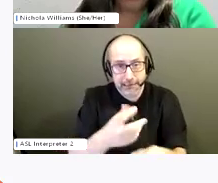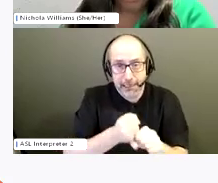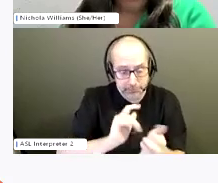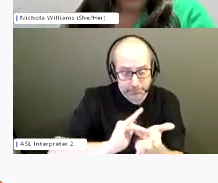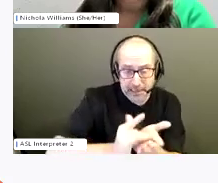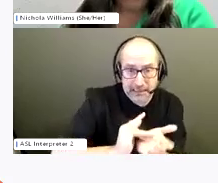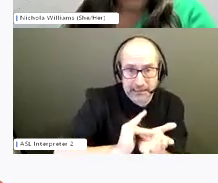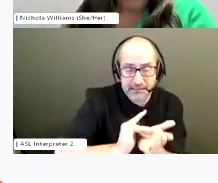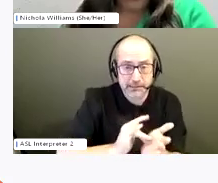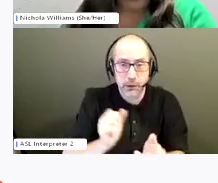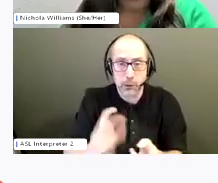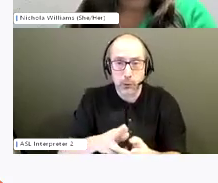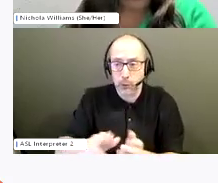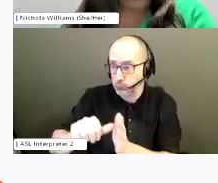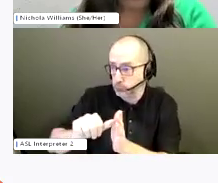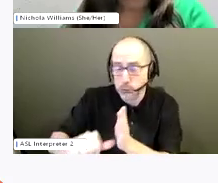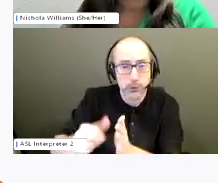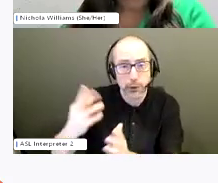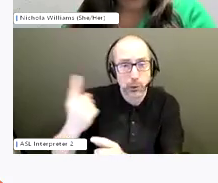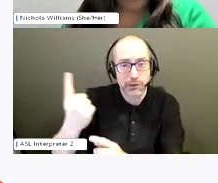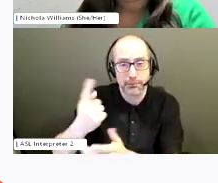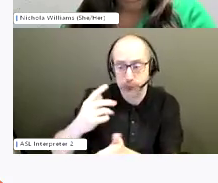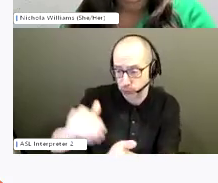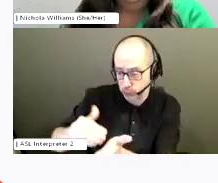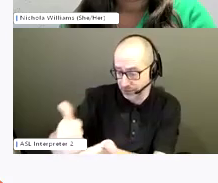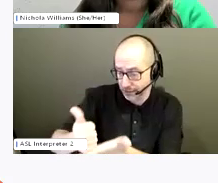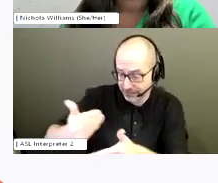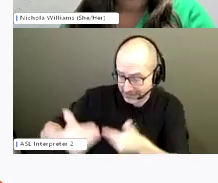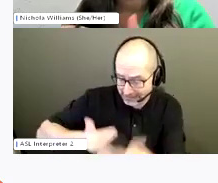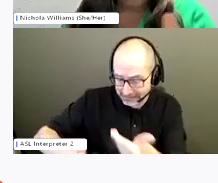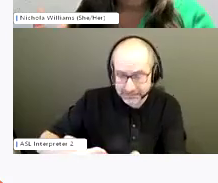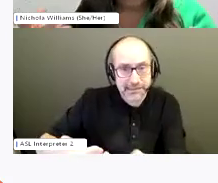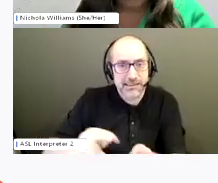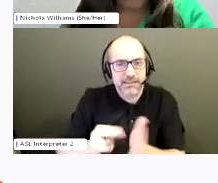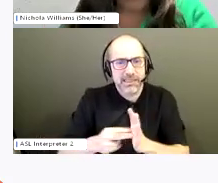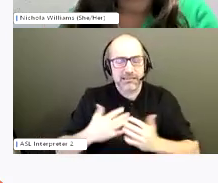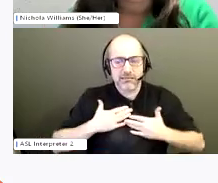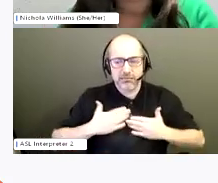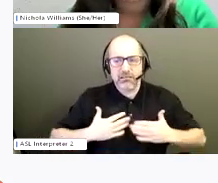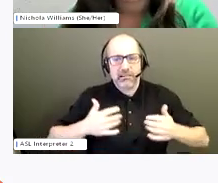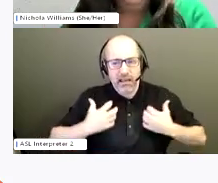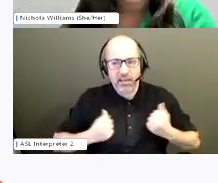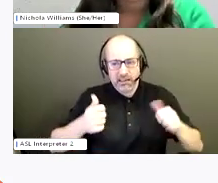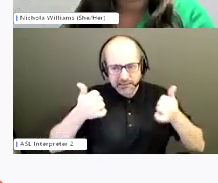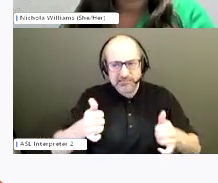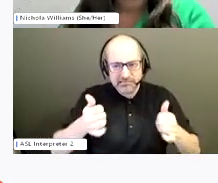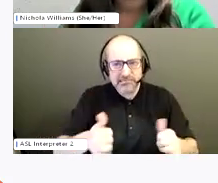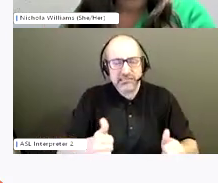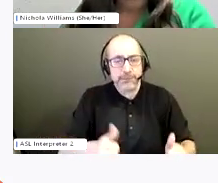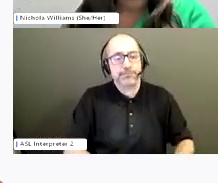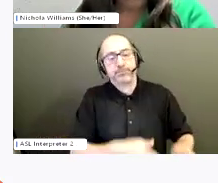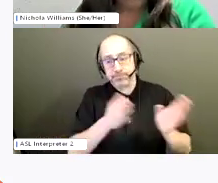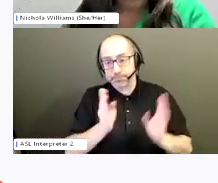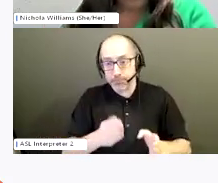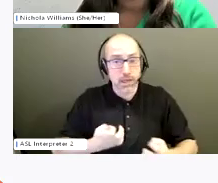which can have long-term and detrimental effects. There's that emotional and psychological aspect as well.